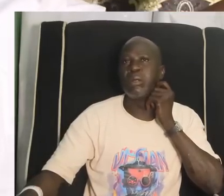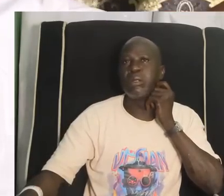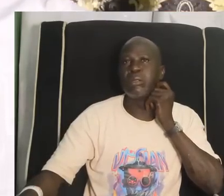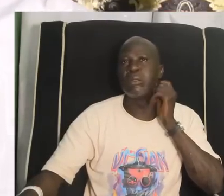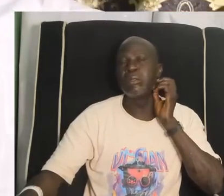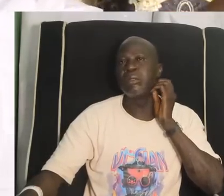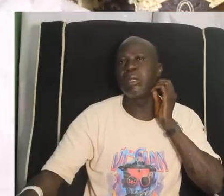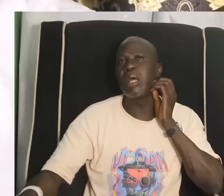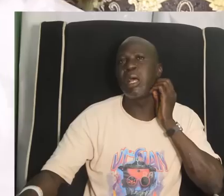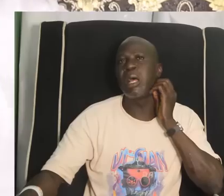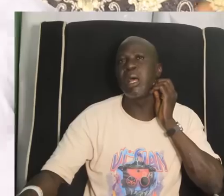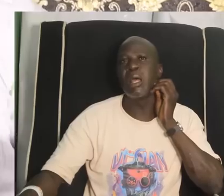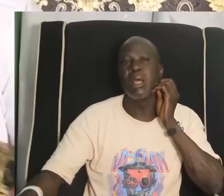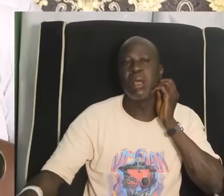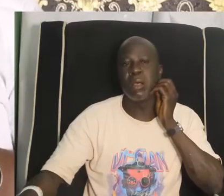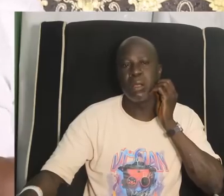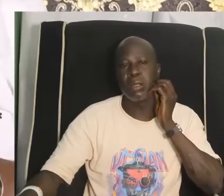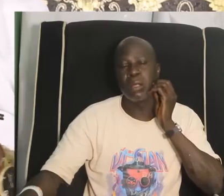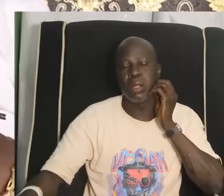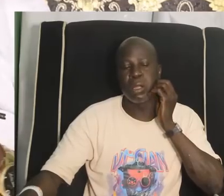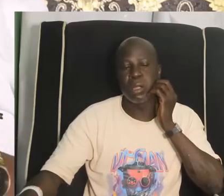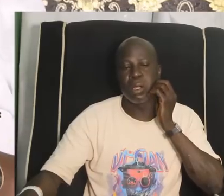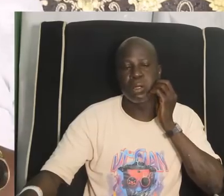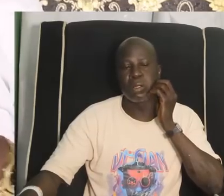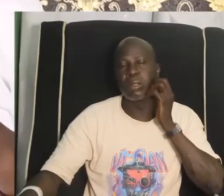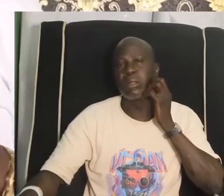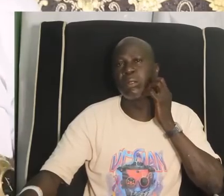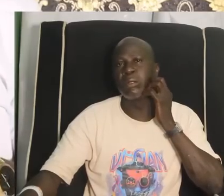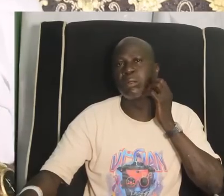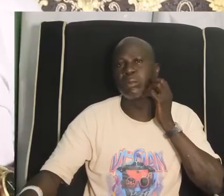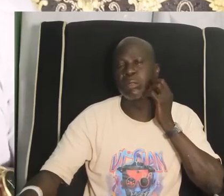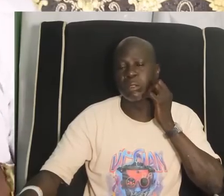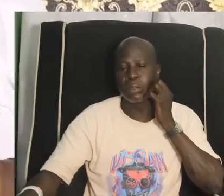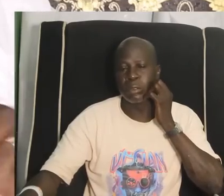yoro jule ona